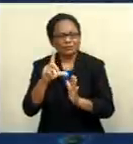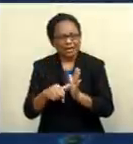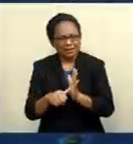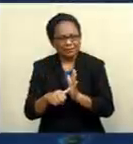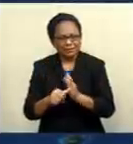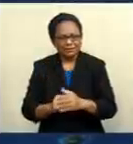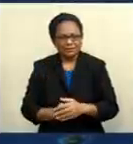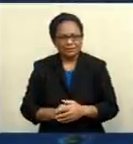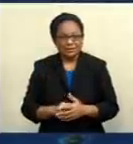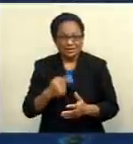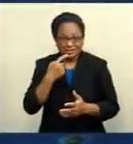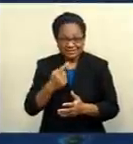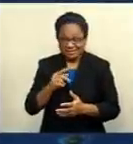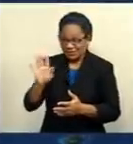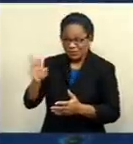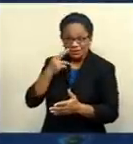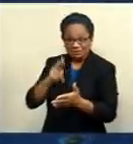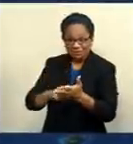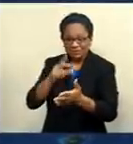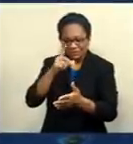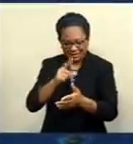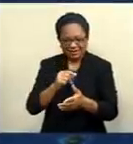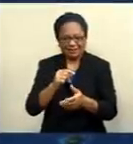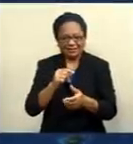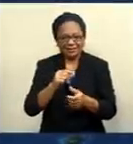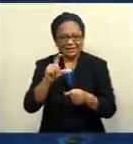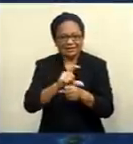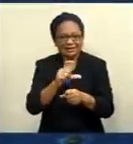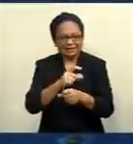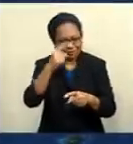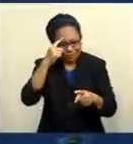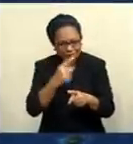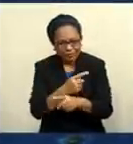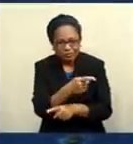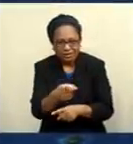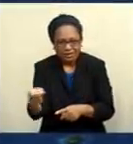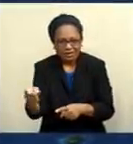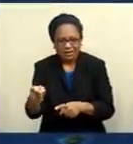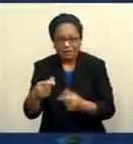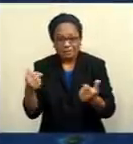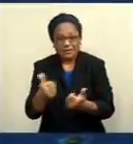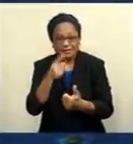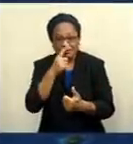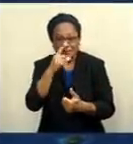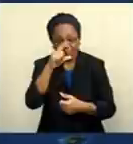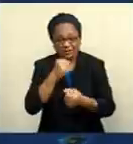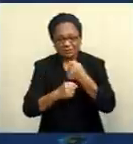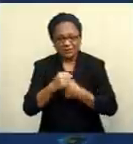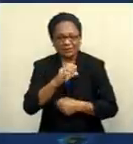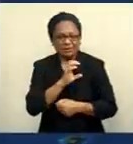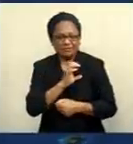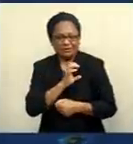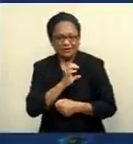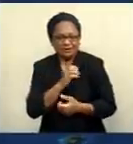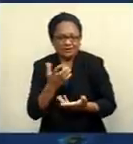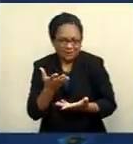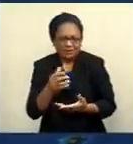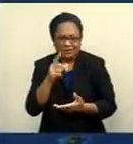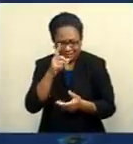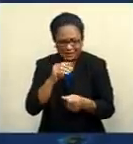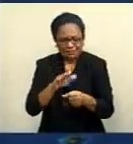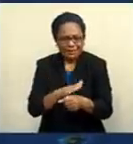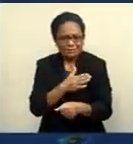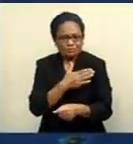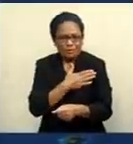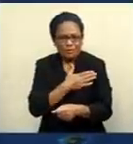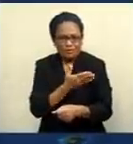can create confusion, it can create hesitancy, it can create trouble where it should not be,